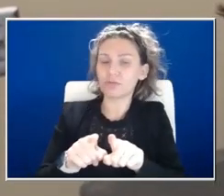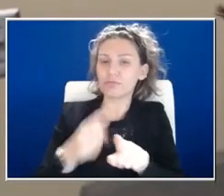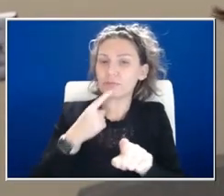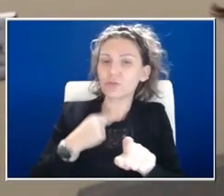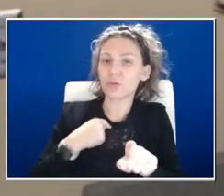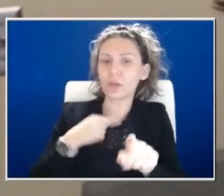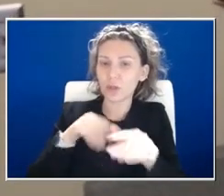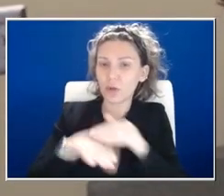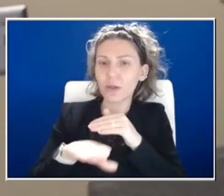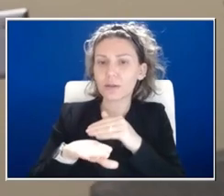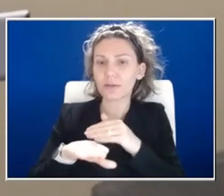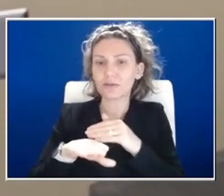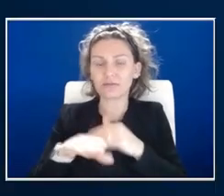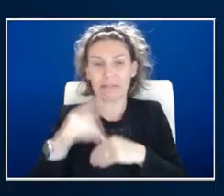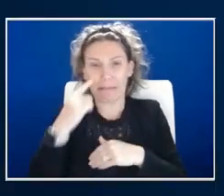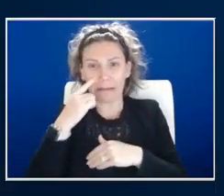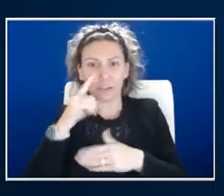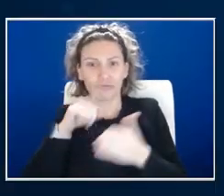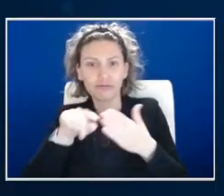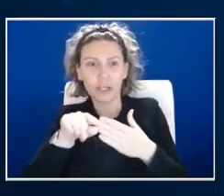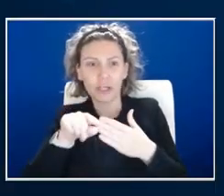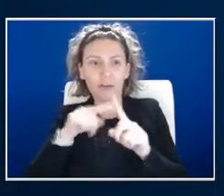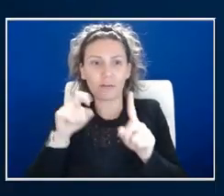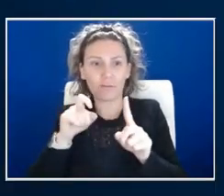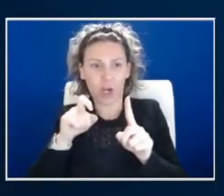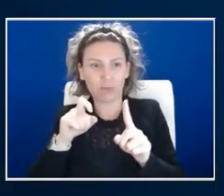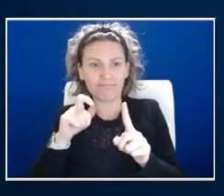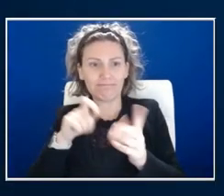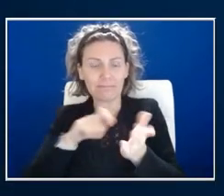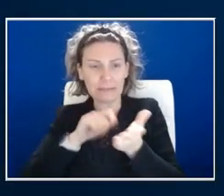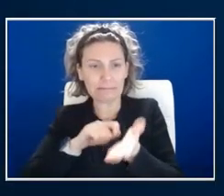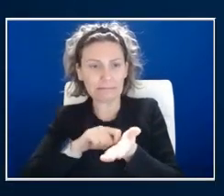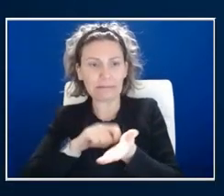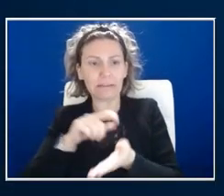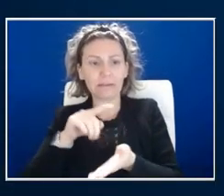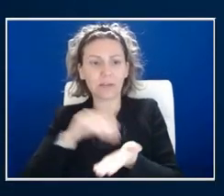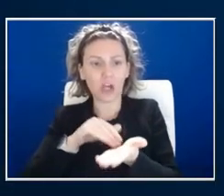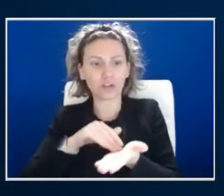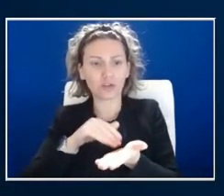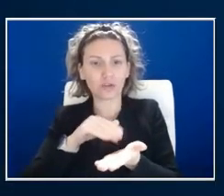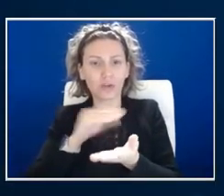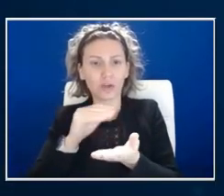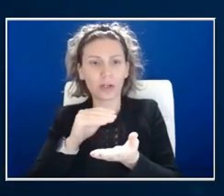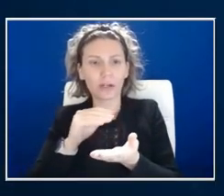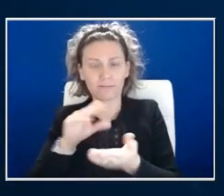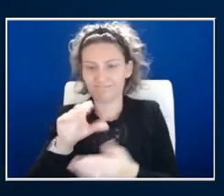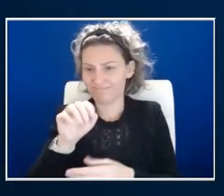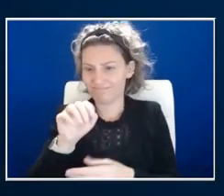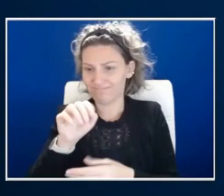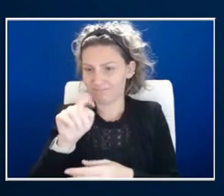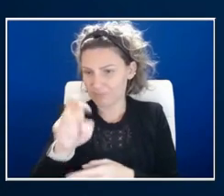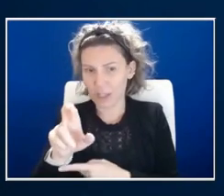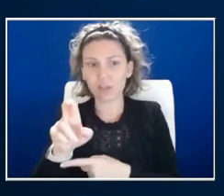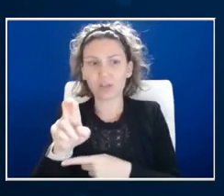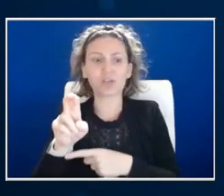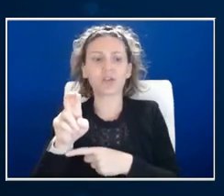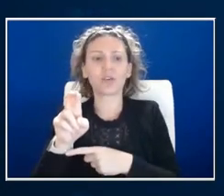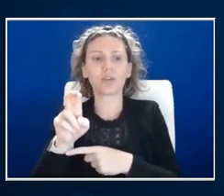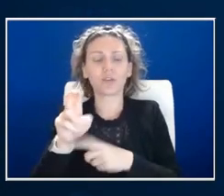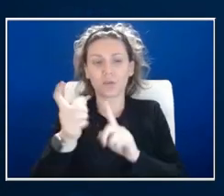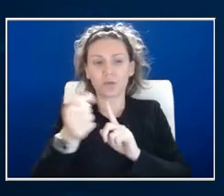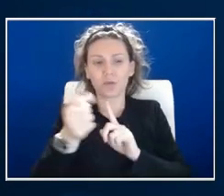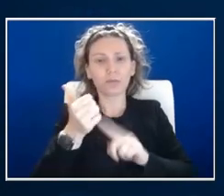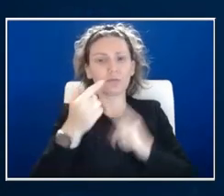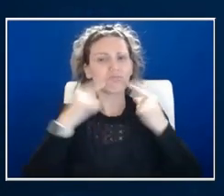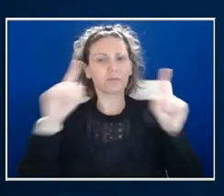this checked by a dermatologist. And there was some cancer, and so it was removed successfully.